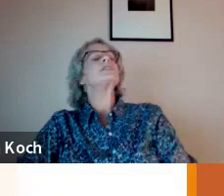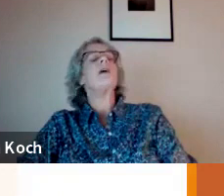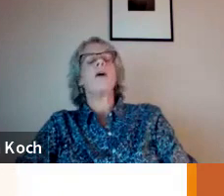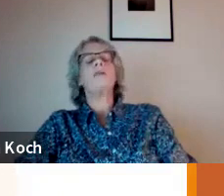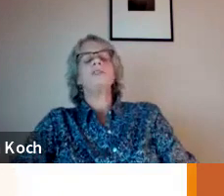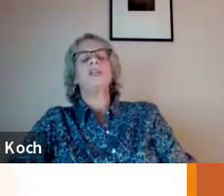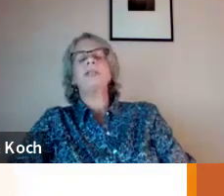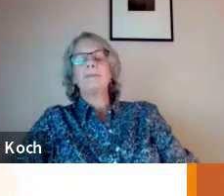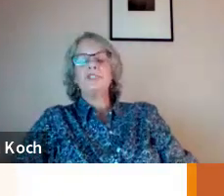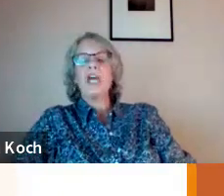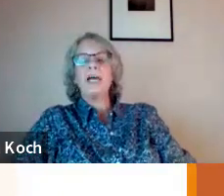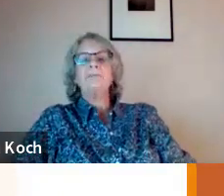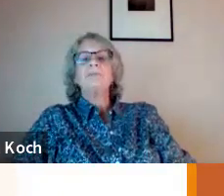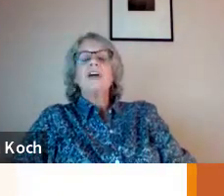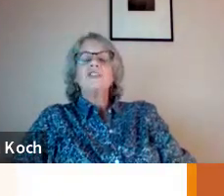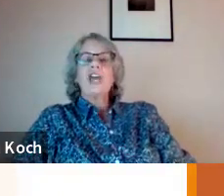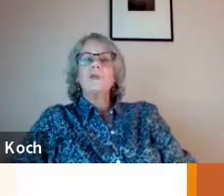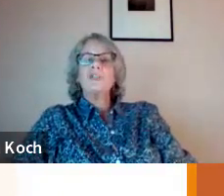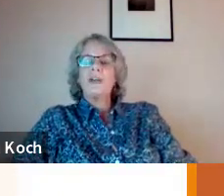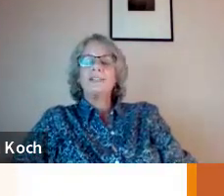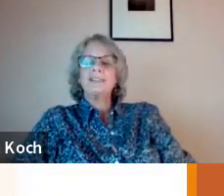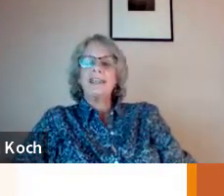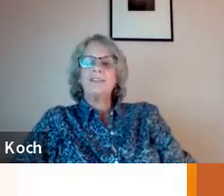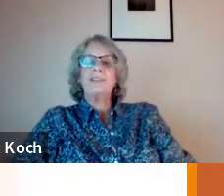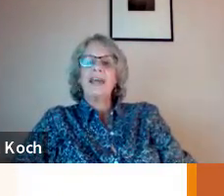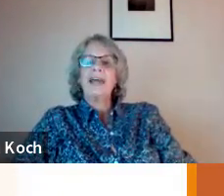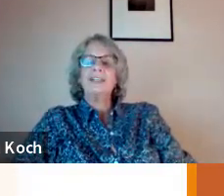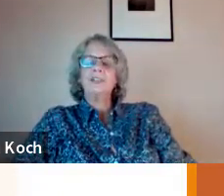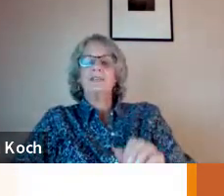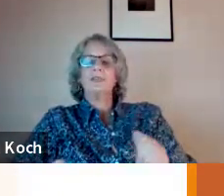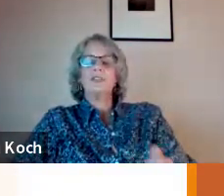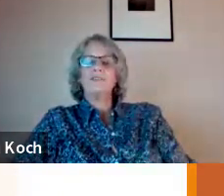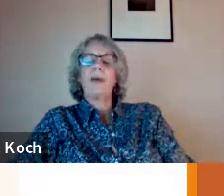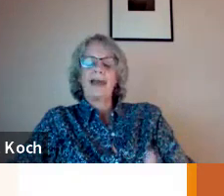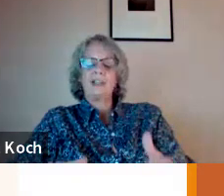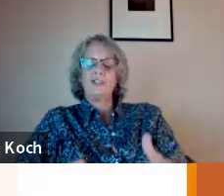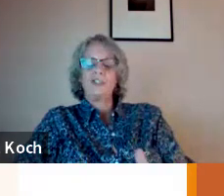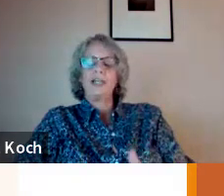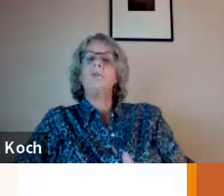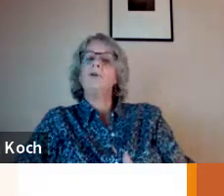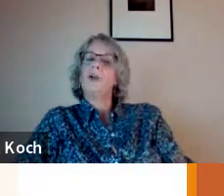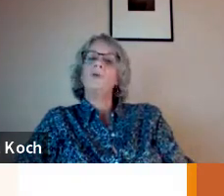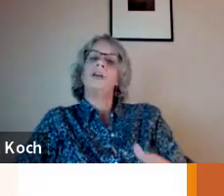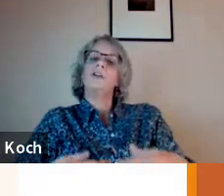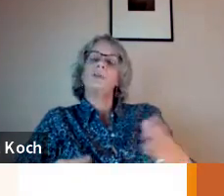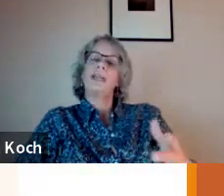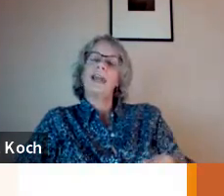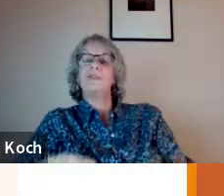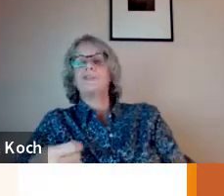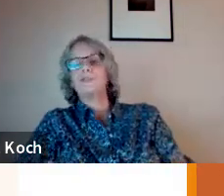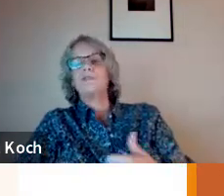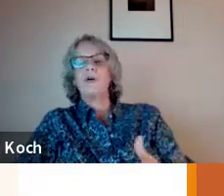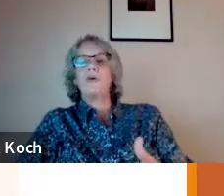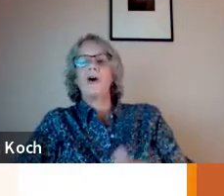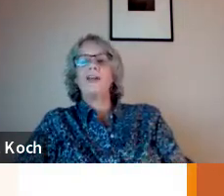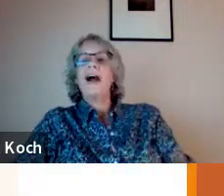coworker across the hall, a gentleman named Jay was talking to David, and, you know, David received the package, and Jay had put a note in there explaining